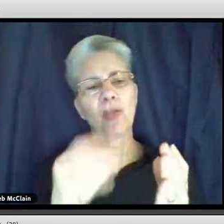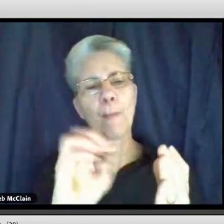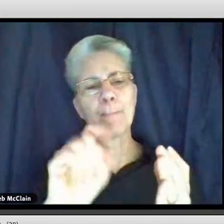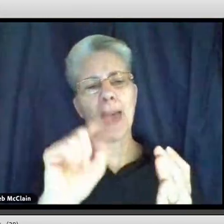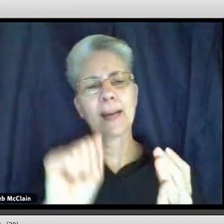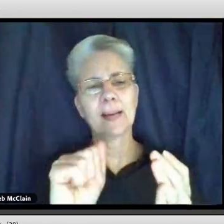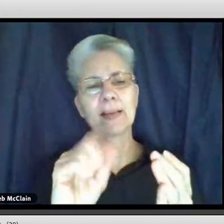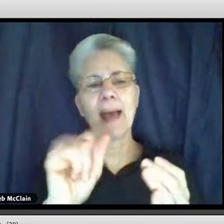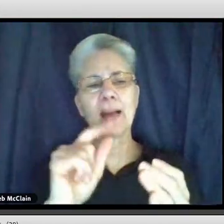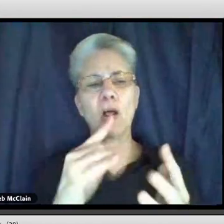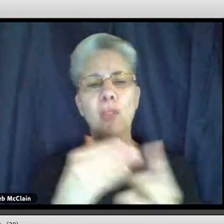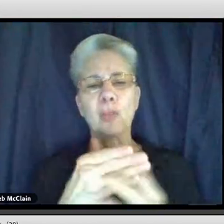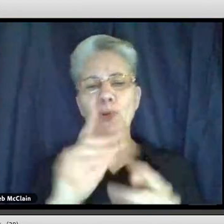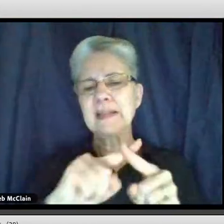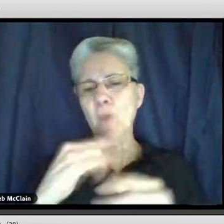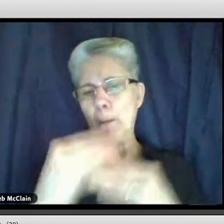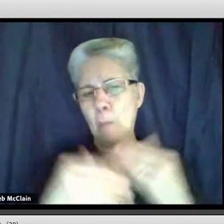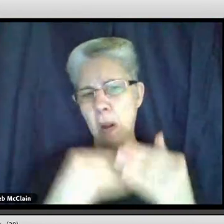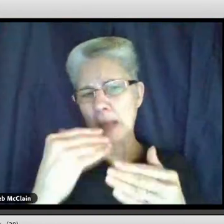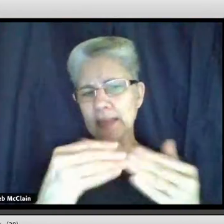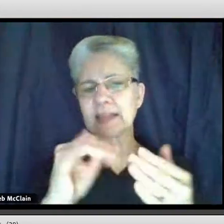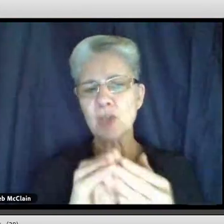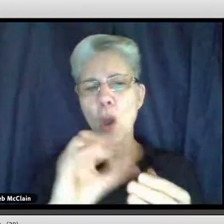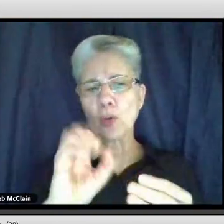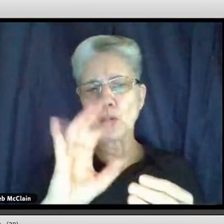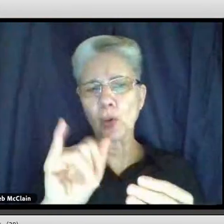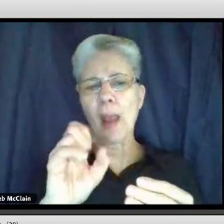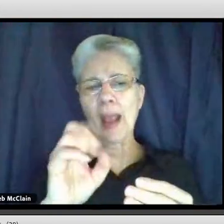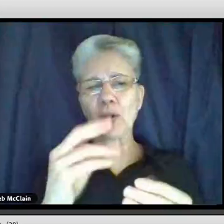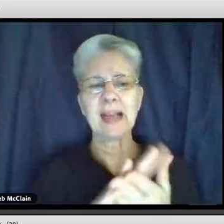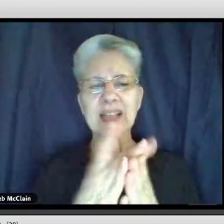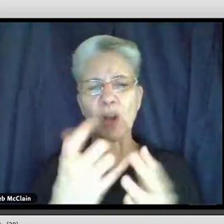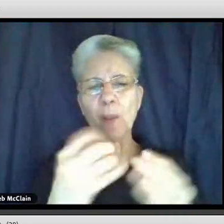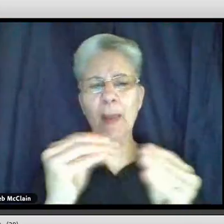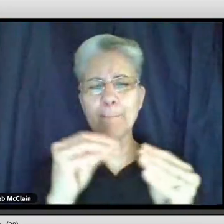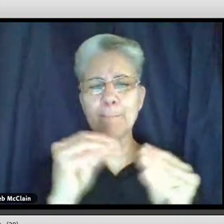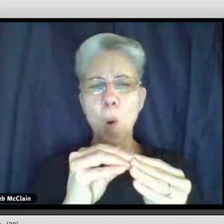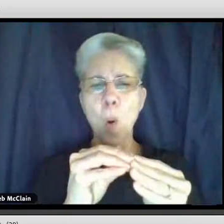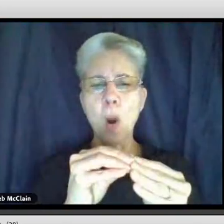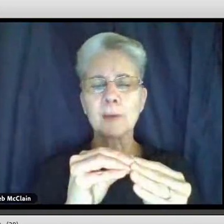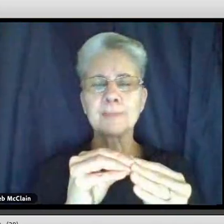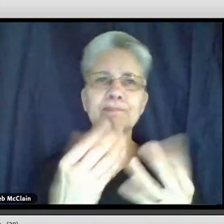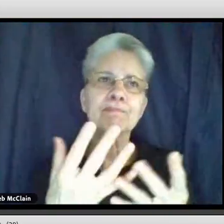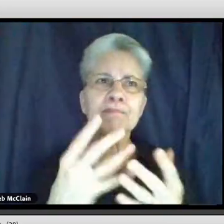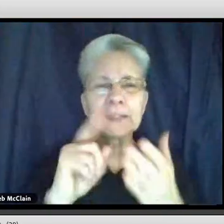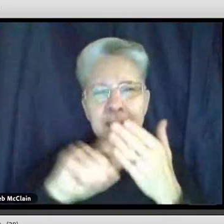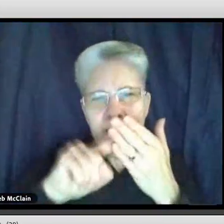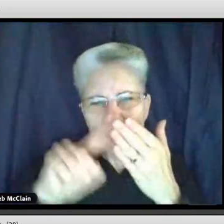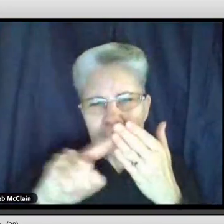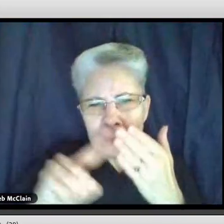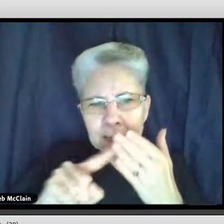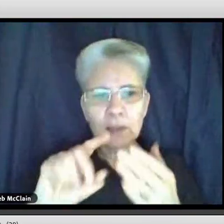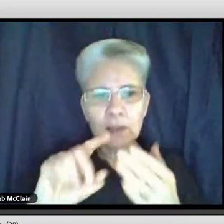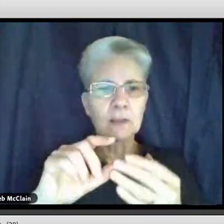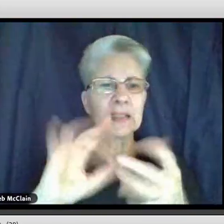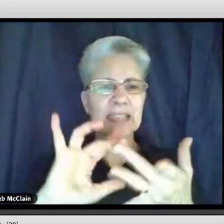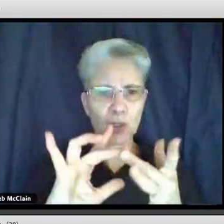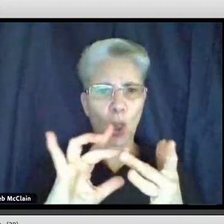different processes. So BitCurator gets a bit more at the digital forensic side of digital